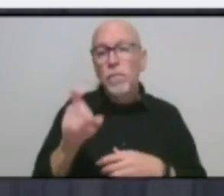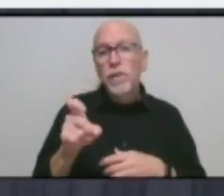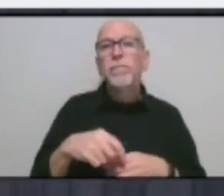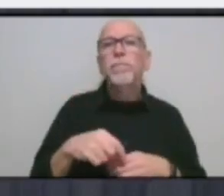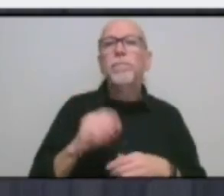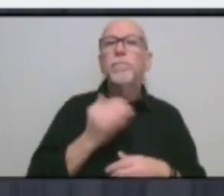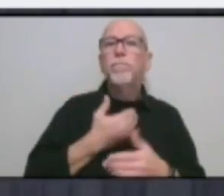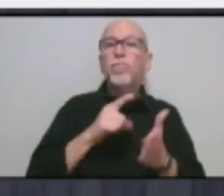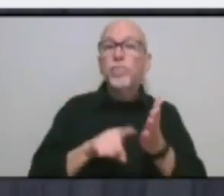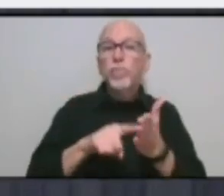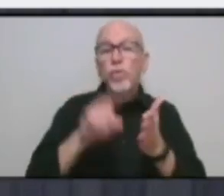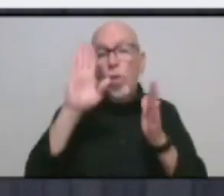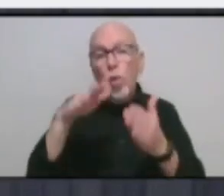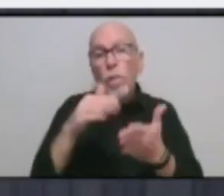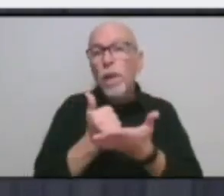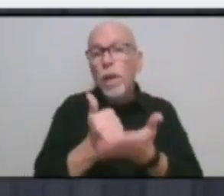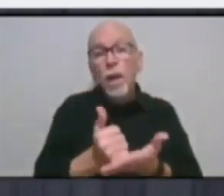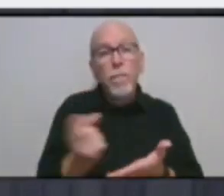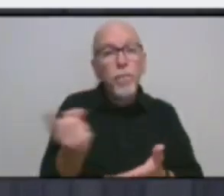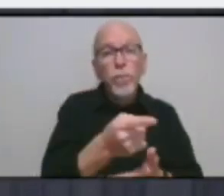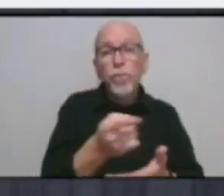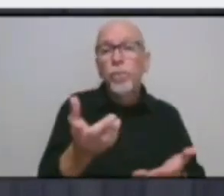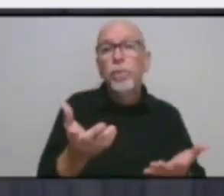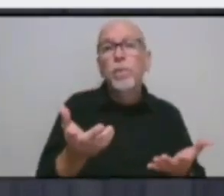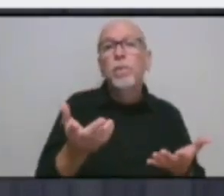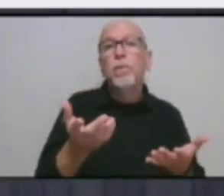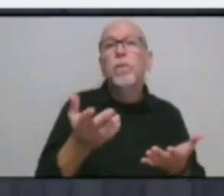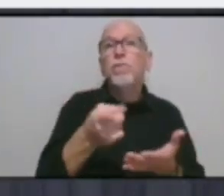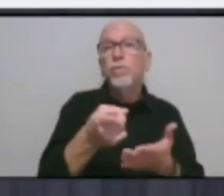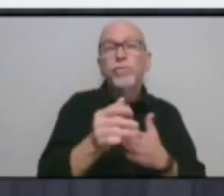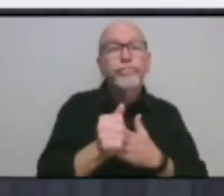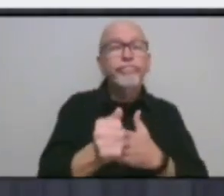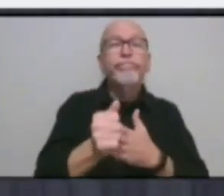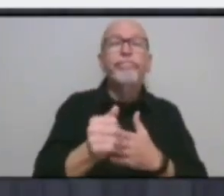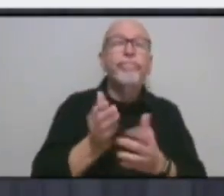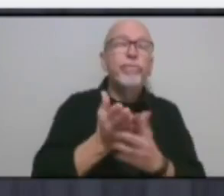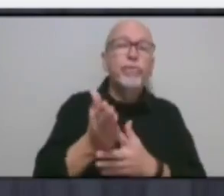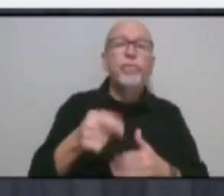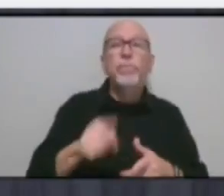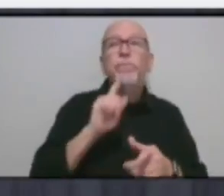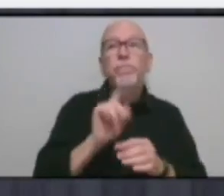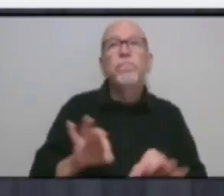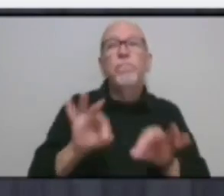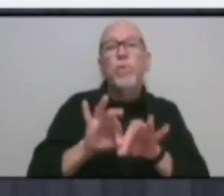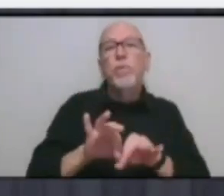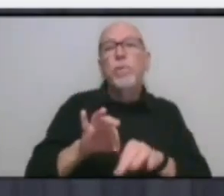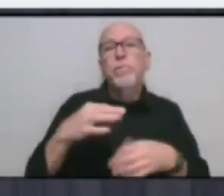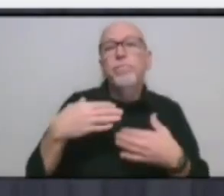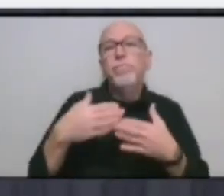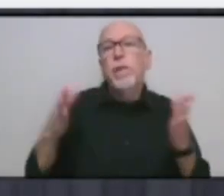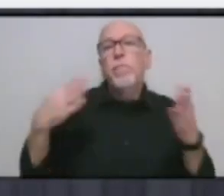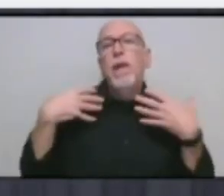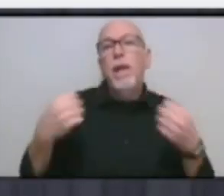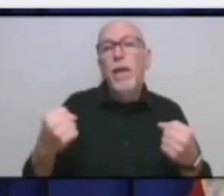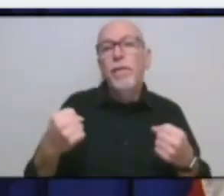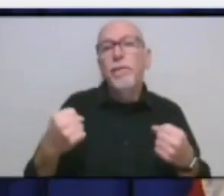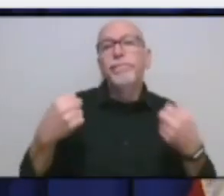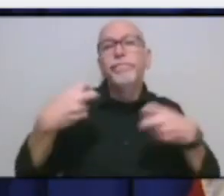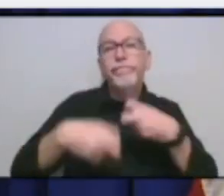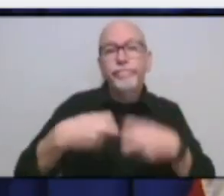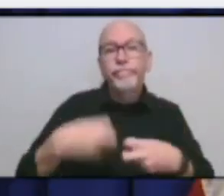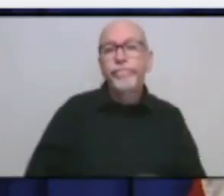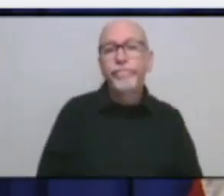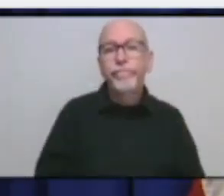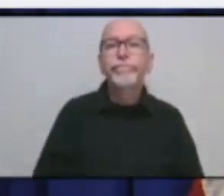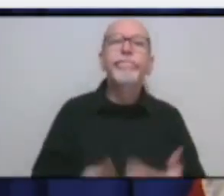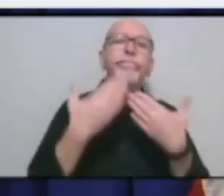has been helpful to you as you lead our state through this important public health crisis. Thank you, and back